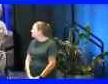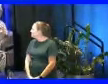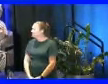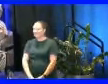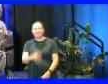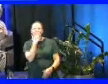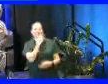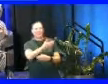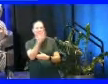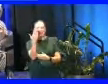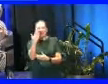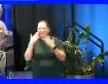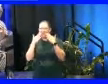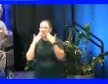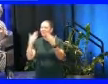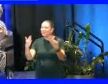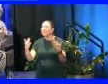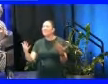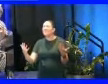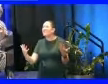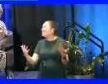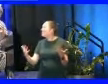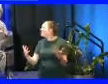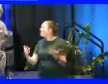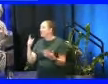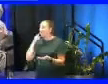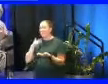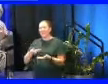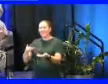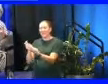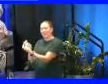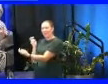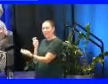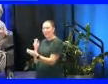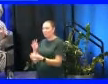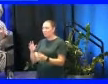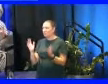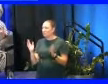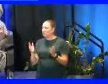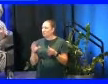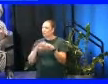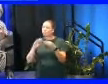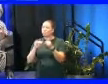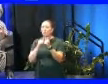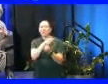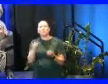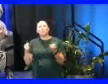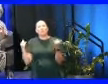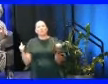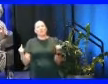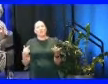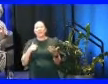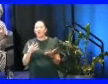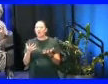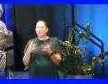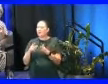Good morning, everyone. Thank you so much for inviting this panel to speak to you all today. I really want to take a